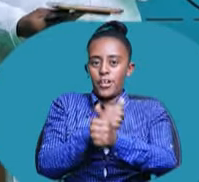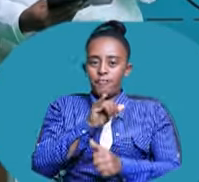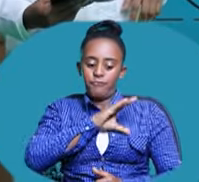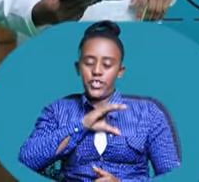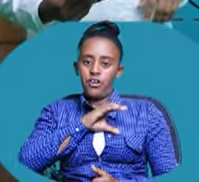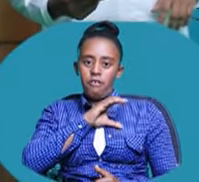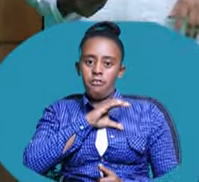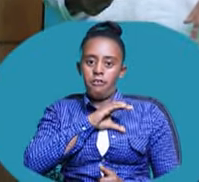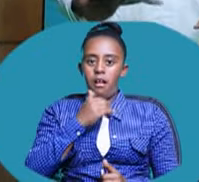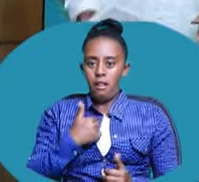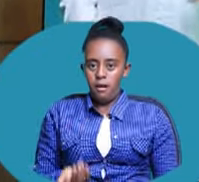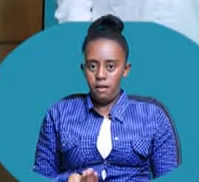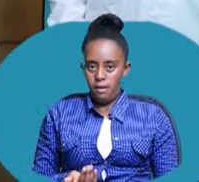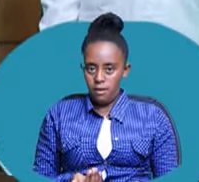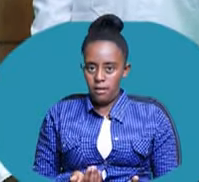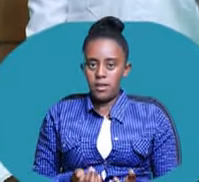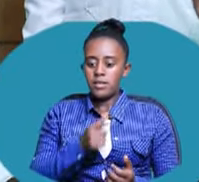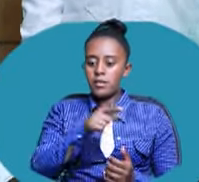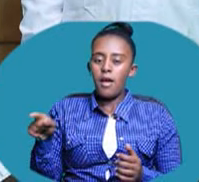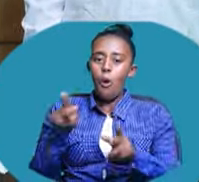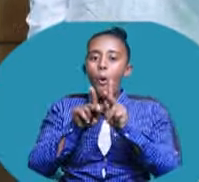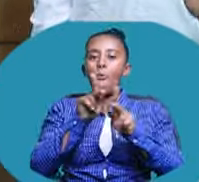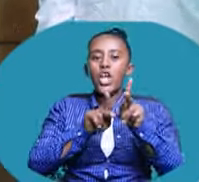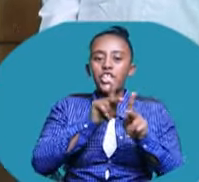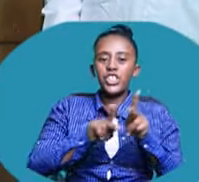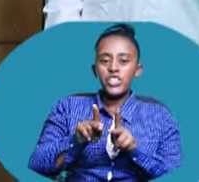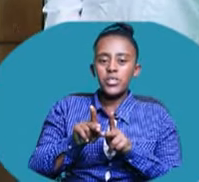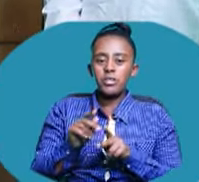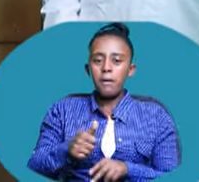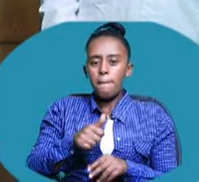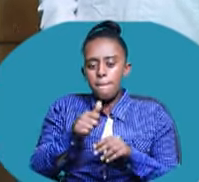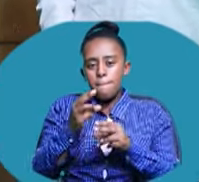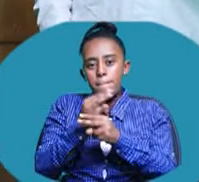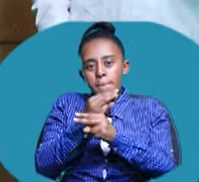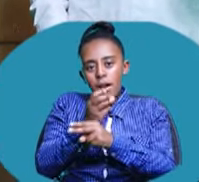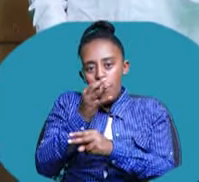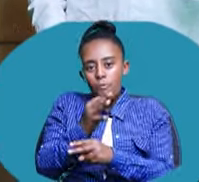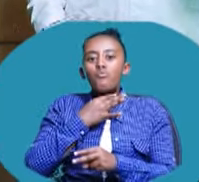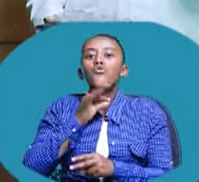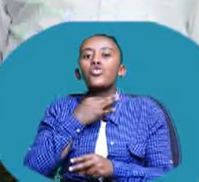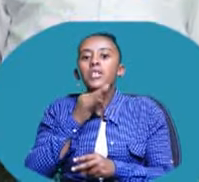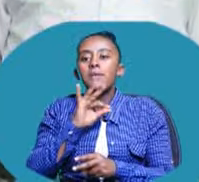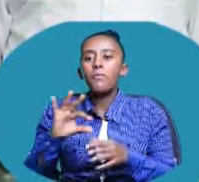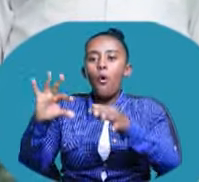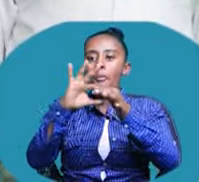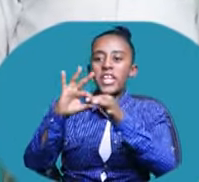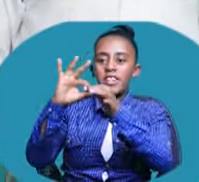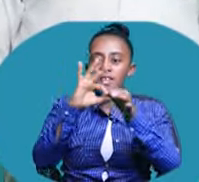feature. The first common feature, their population made up of Muslim